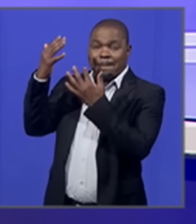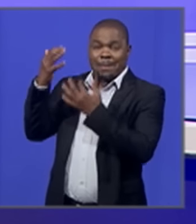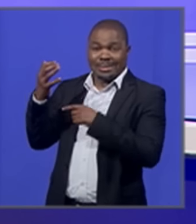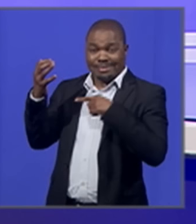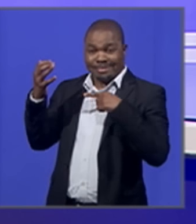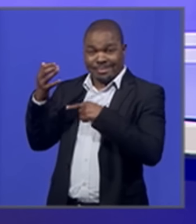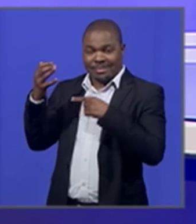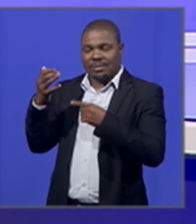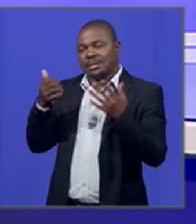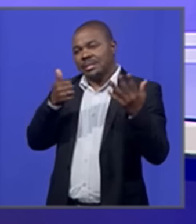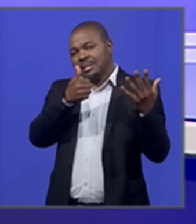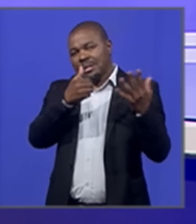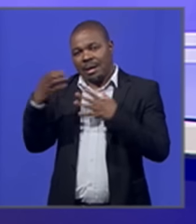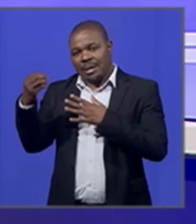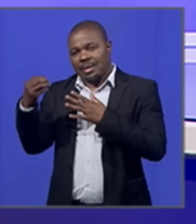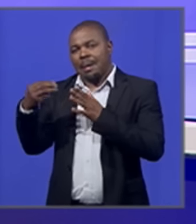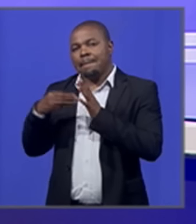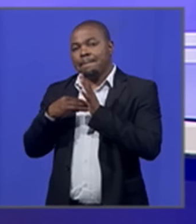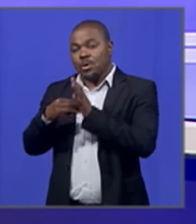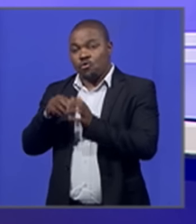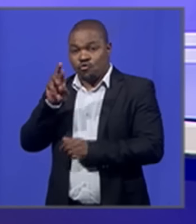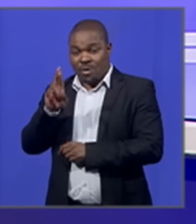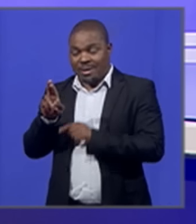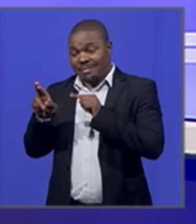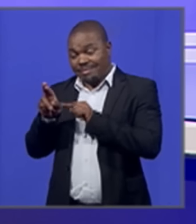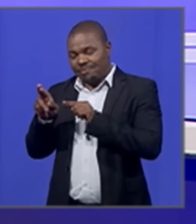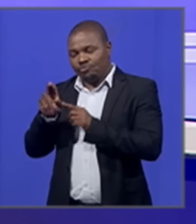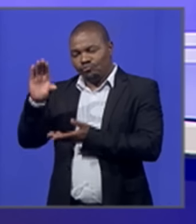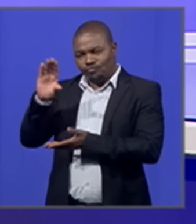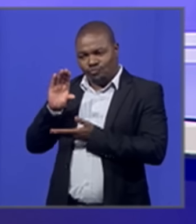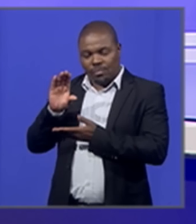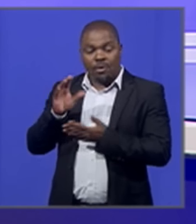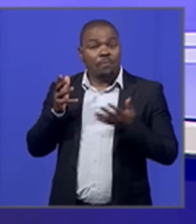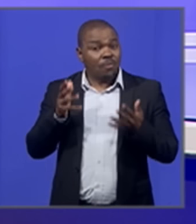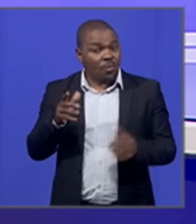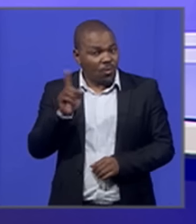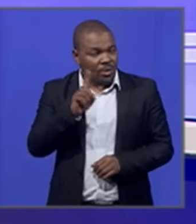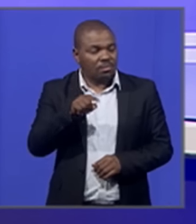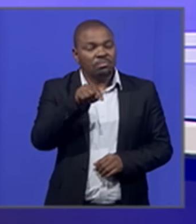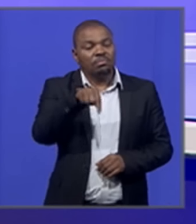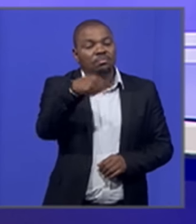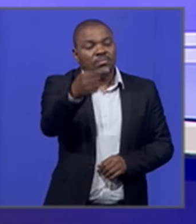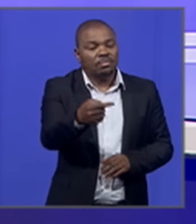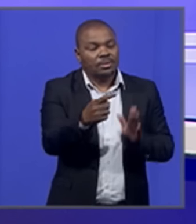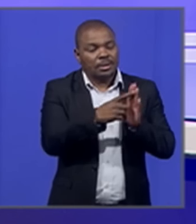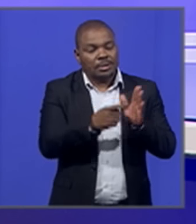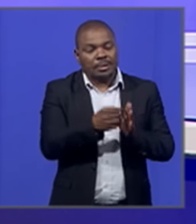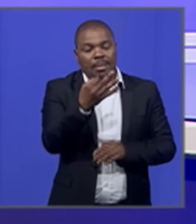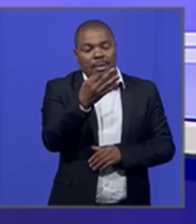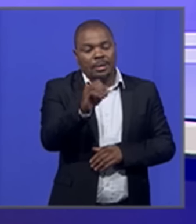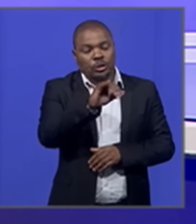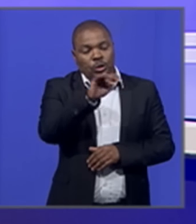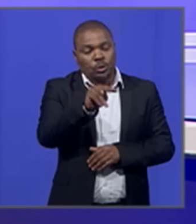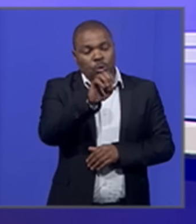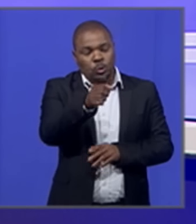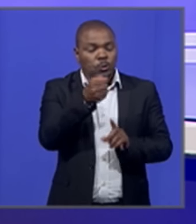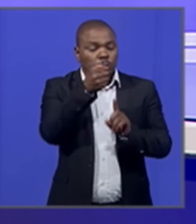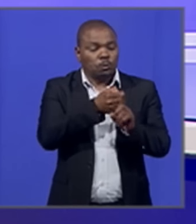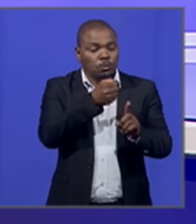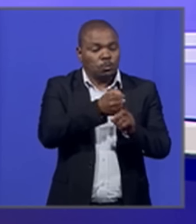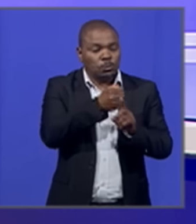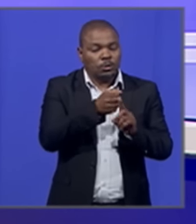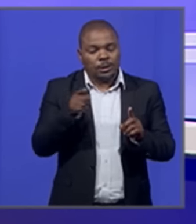diranta tše dimilione magolo tshela tšeo di beilwego ke mmušo go thibela dikgaruru ka la 30 kgweding